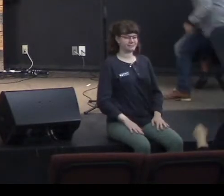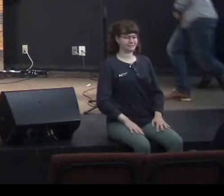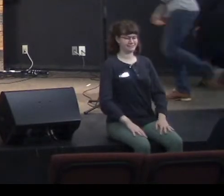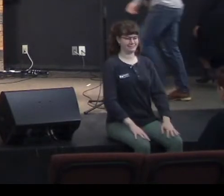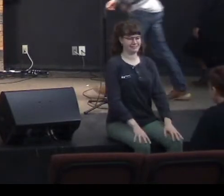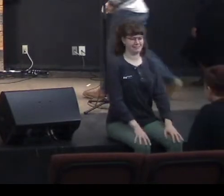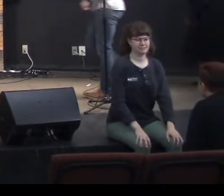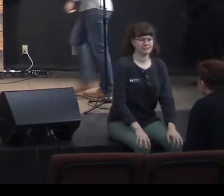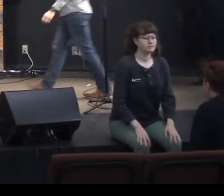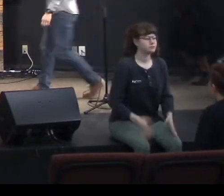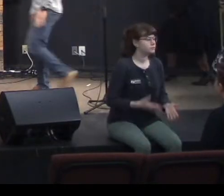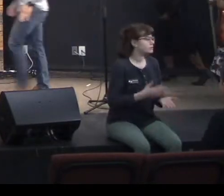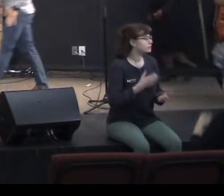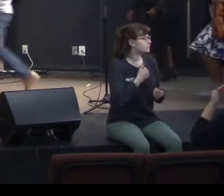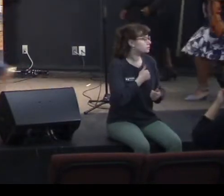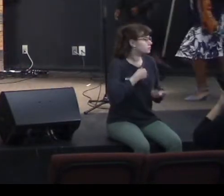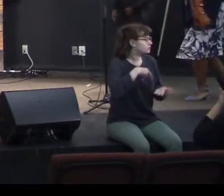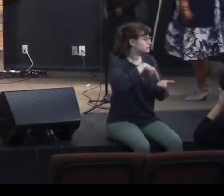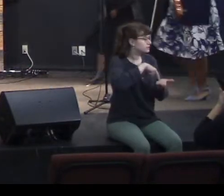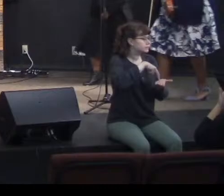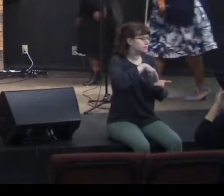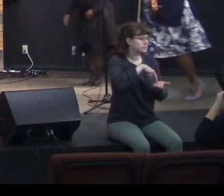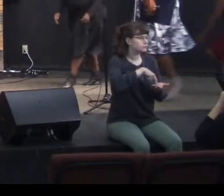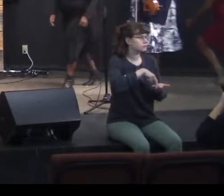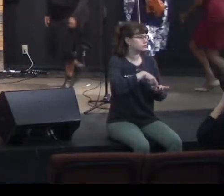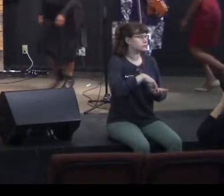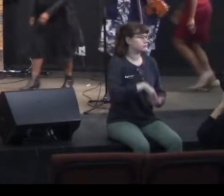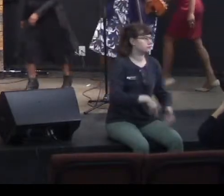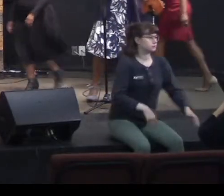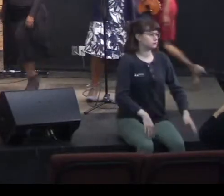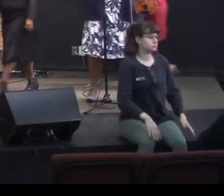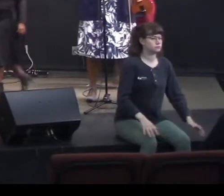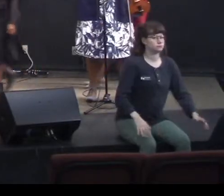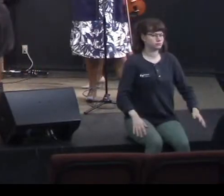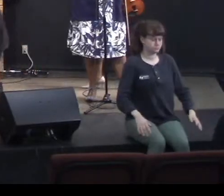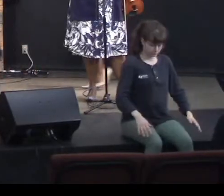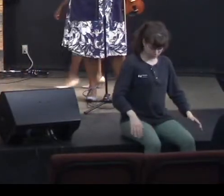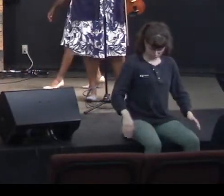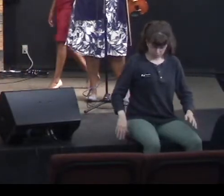All right, please stand with us for labor unto glory.